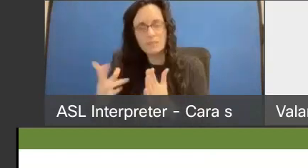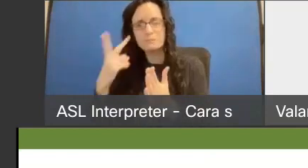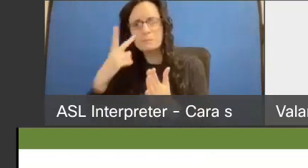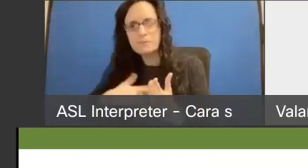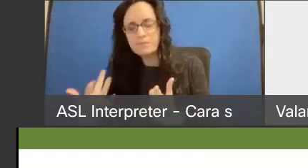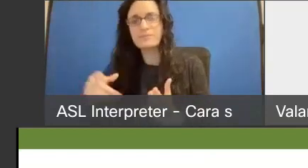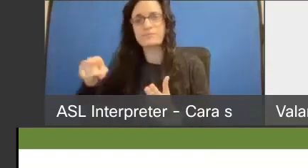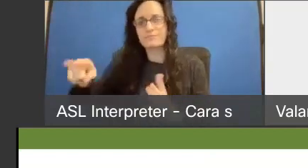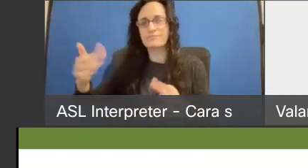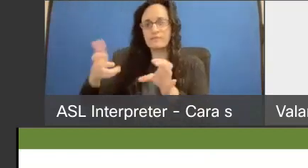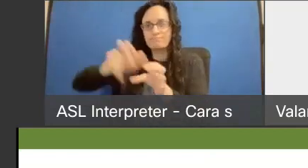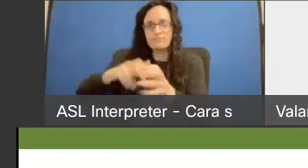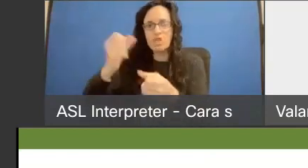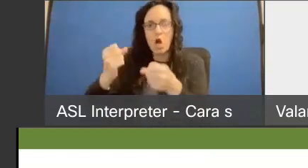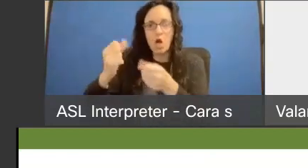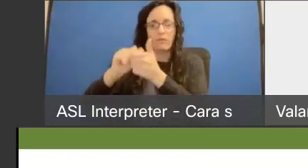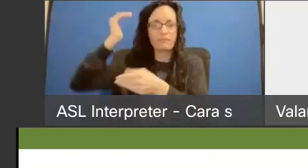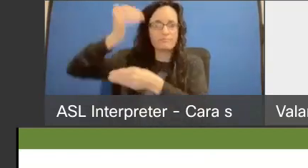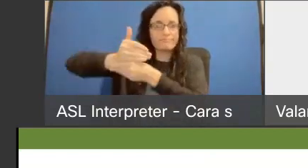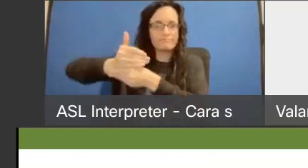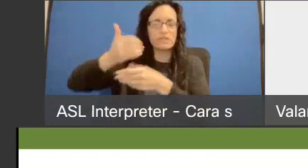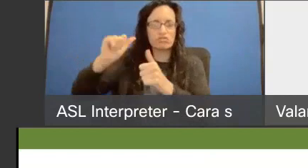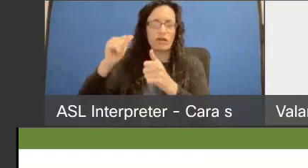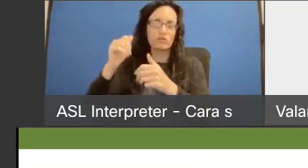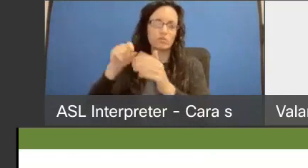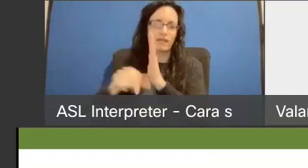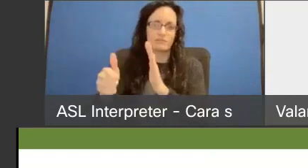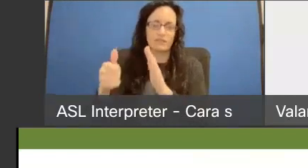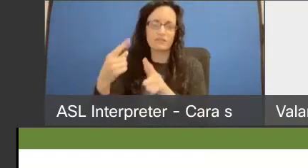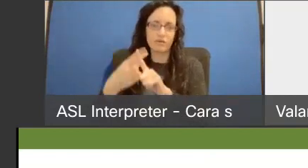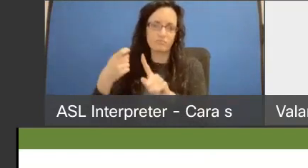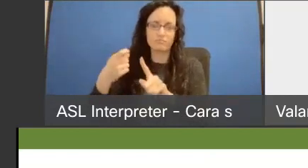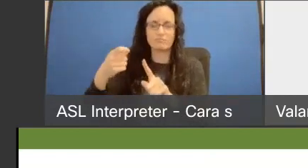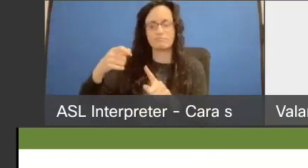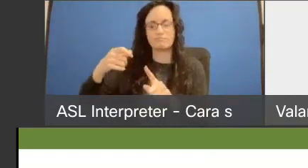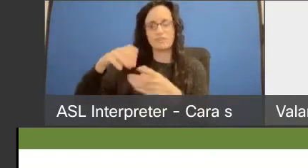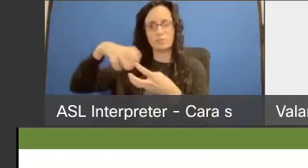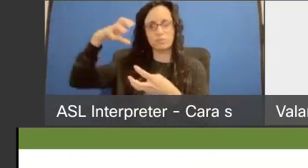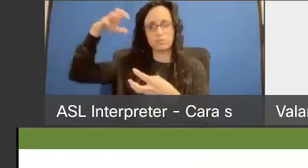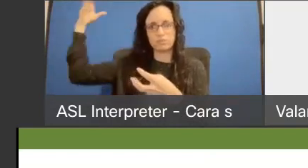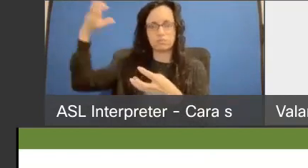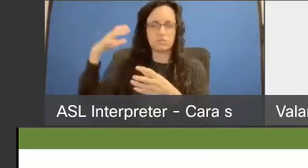rescued. So it's that level of intervention, that interruption of the attempt in progress.